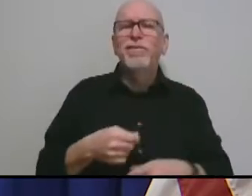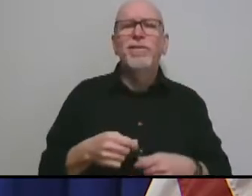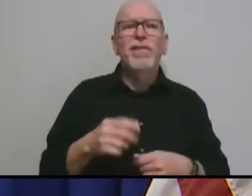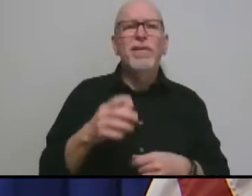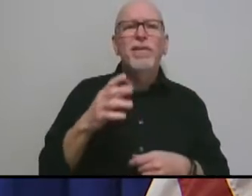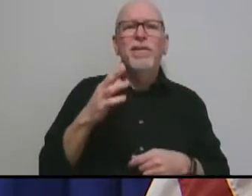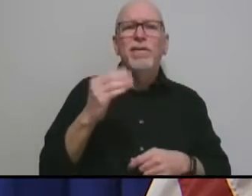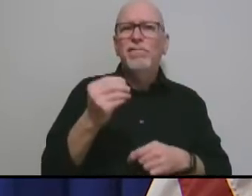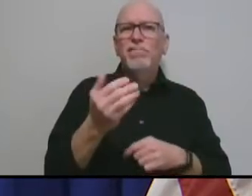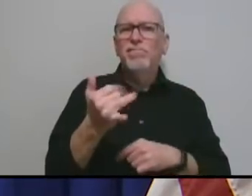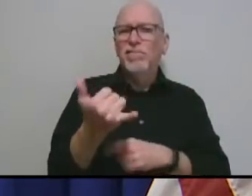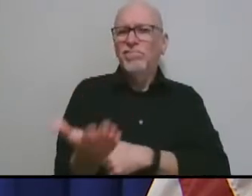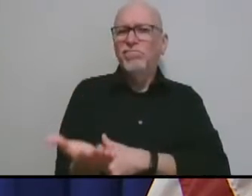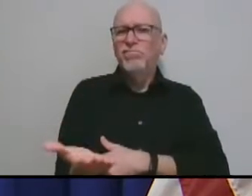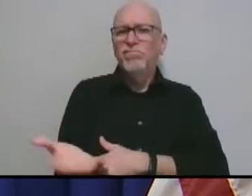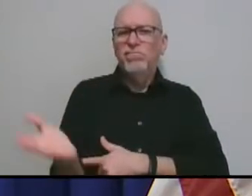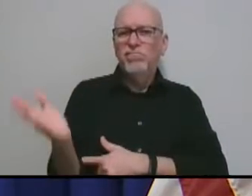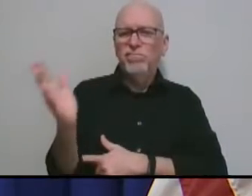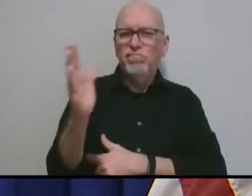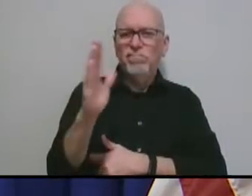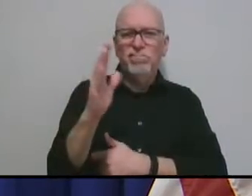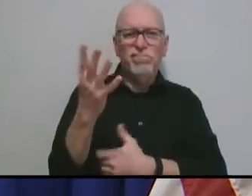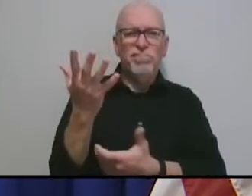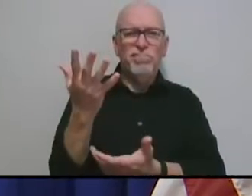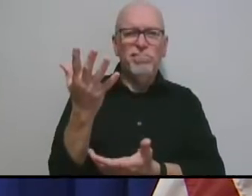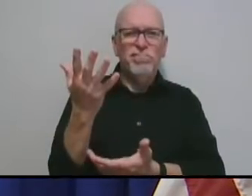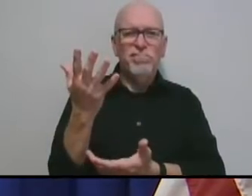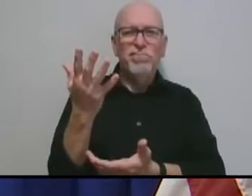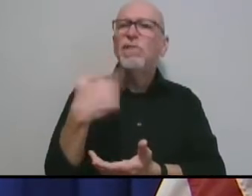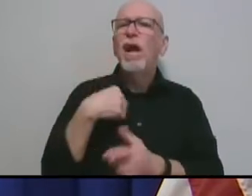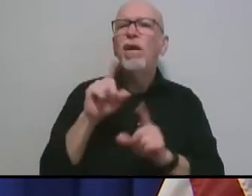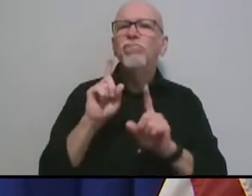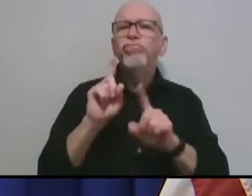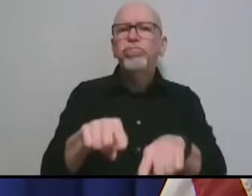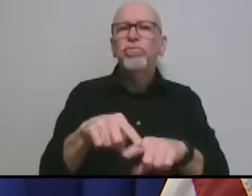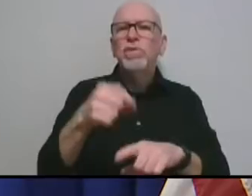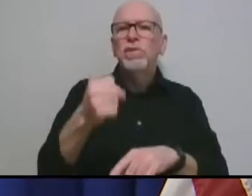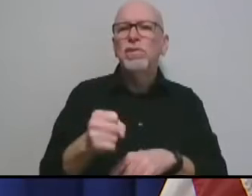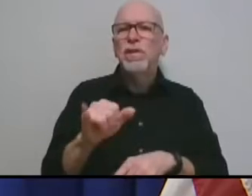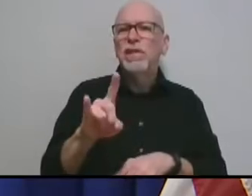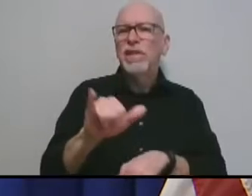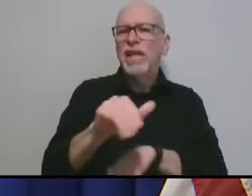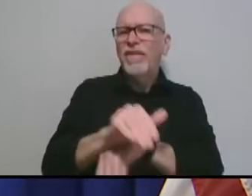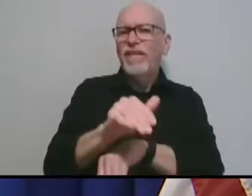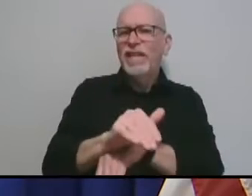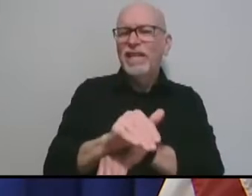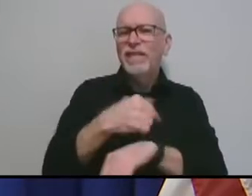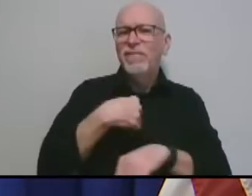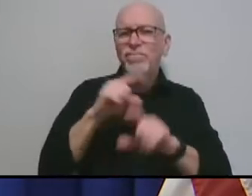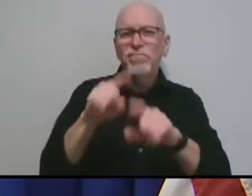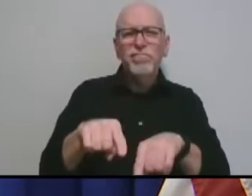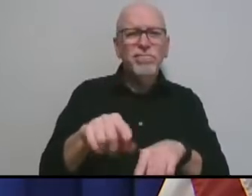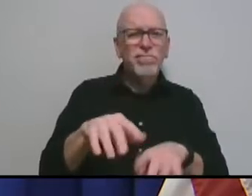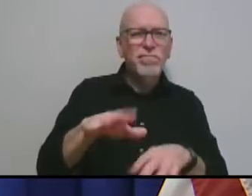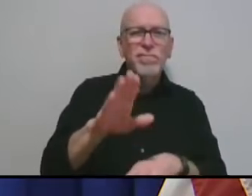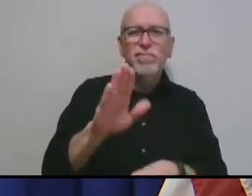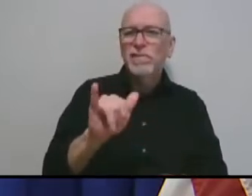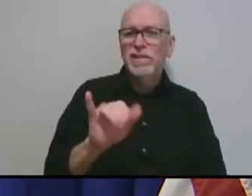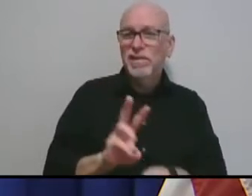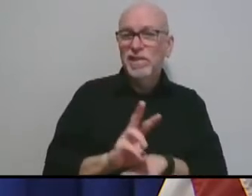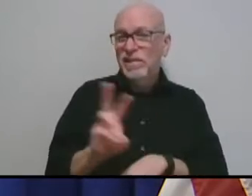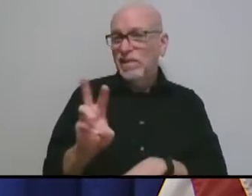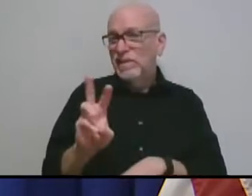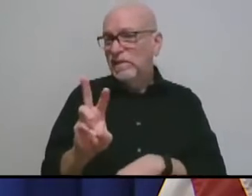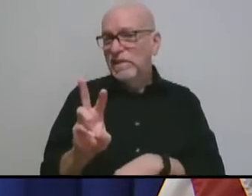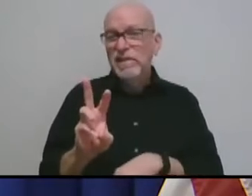then I went down to southern Indiana that evening, and by 6:00